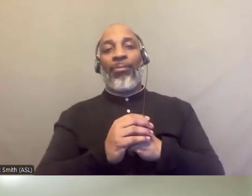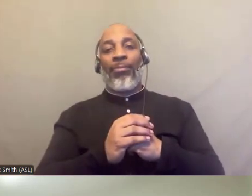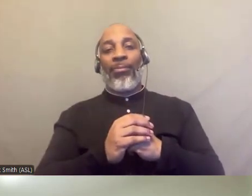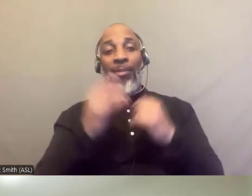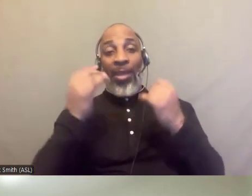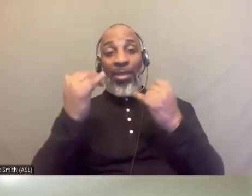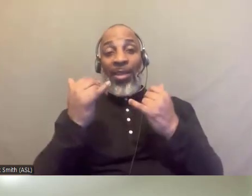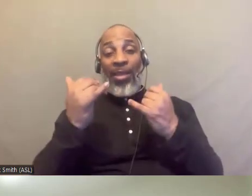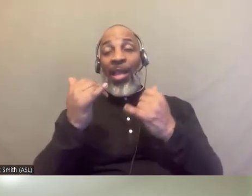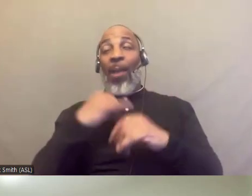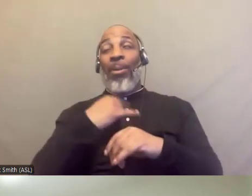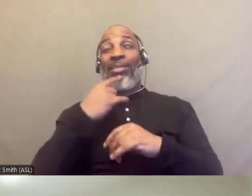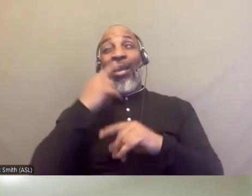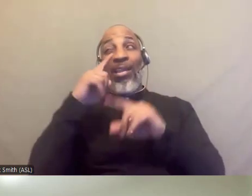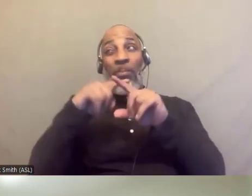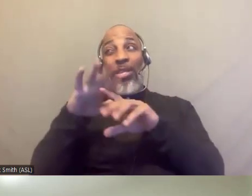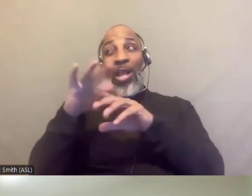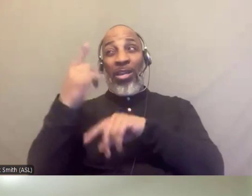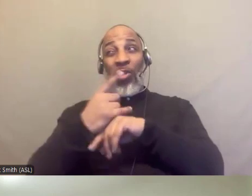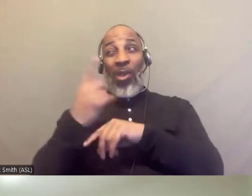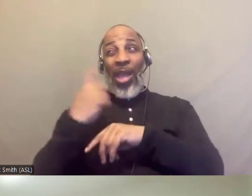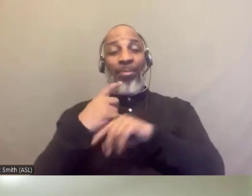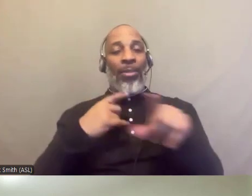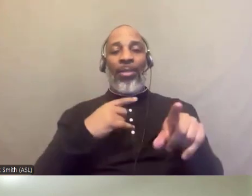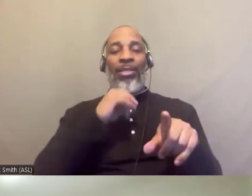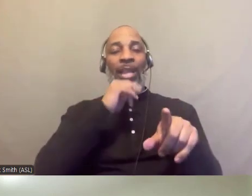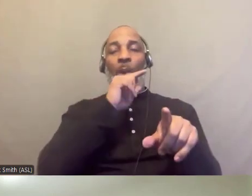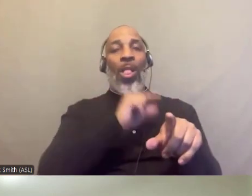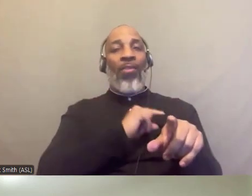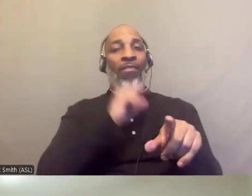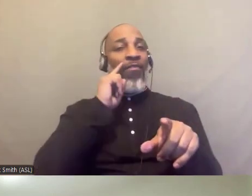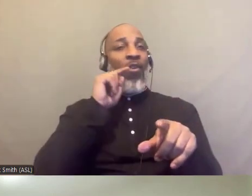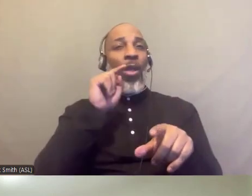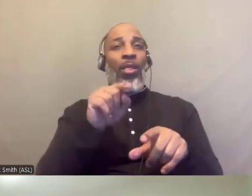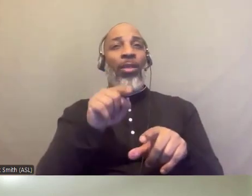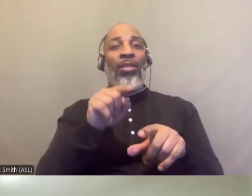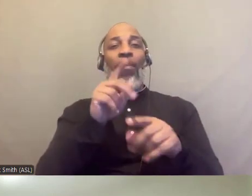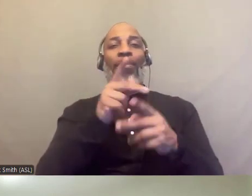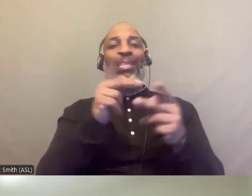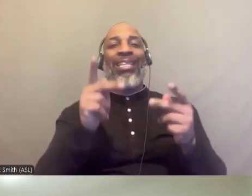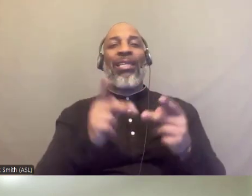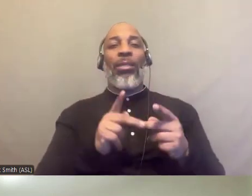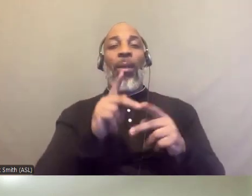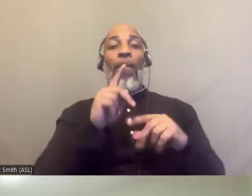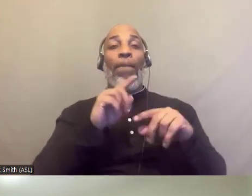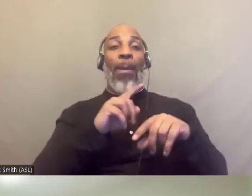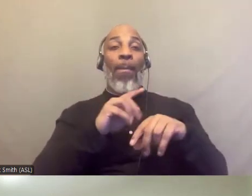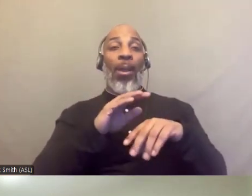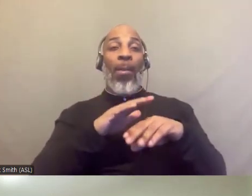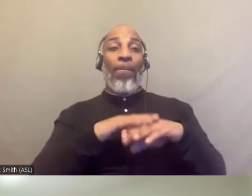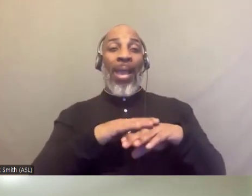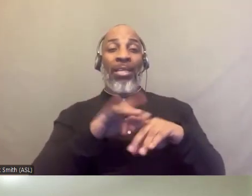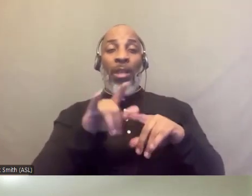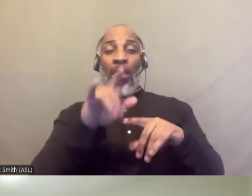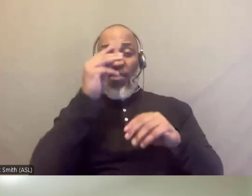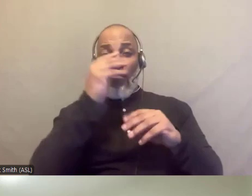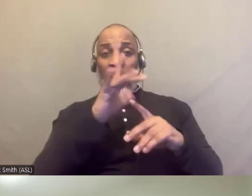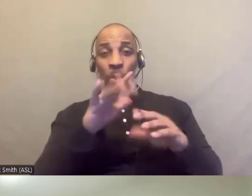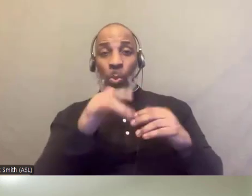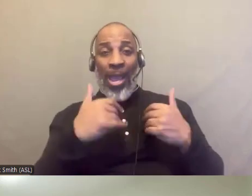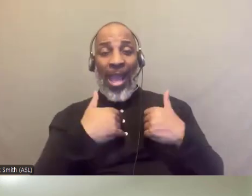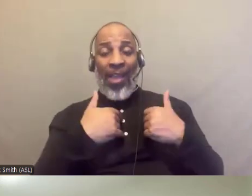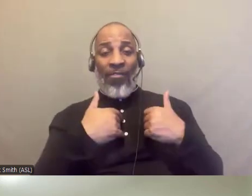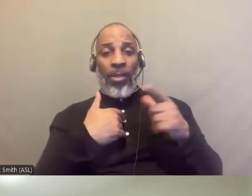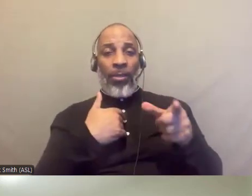I'm going to say that he's not qualified for the position based on the amount of information that we have,